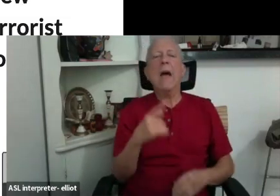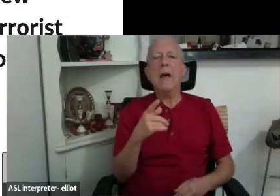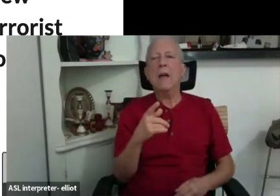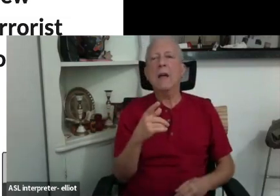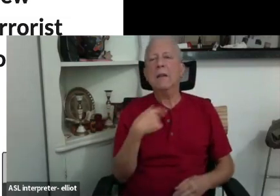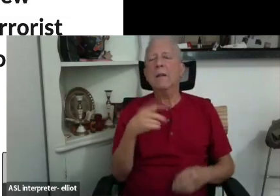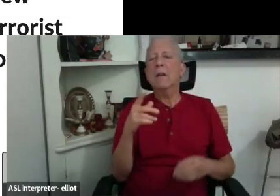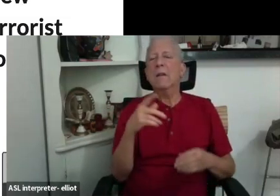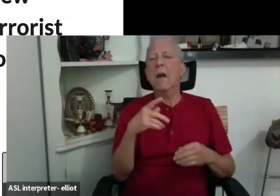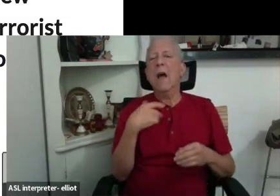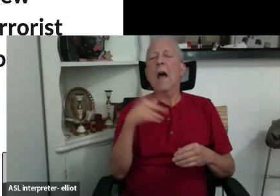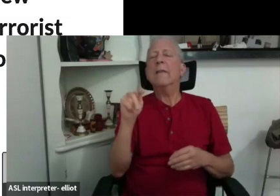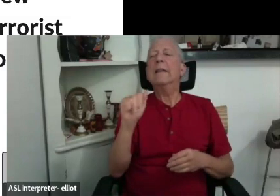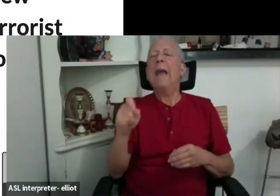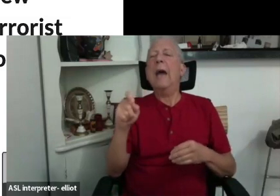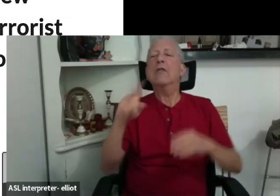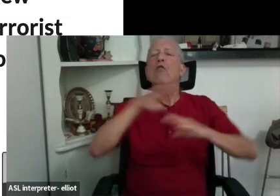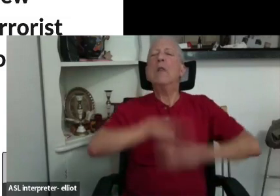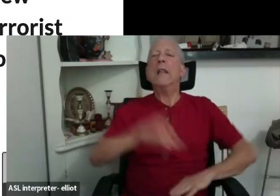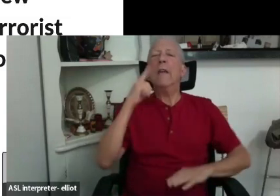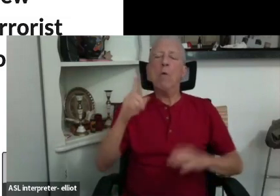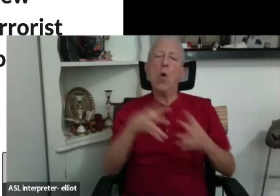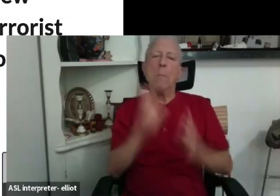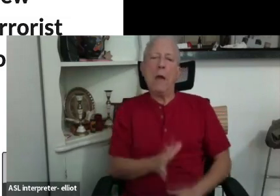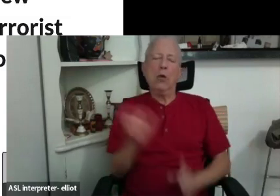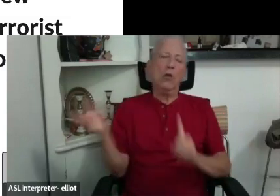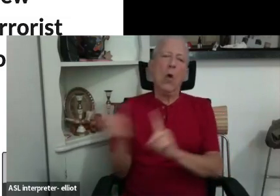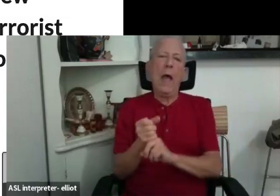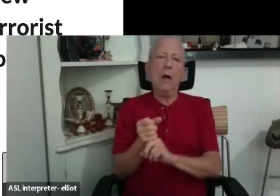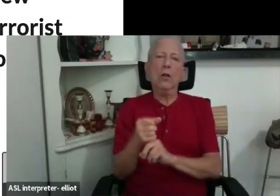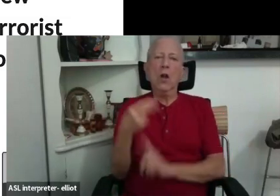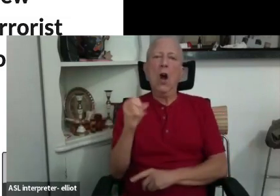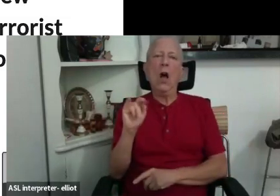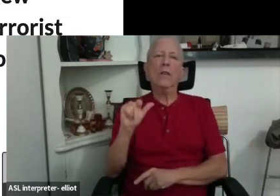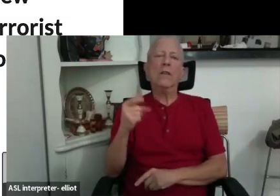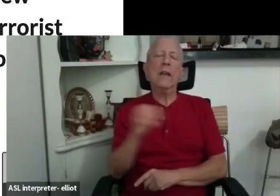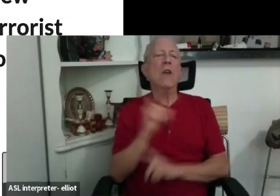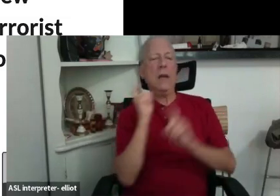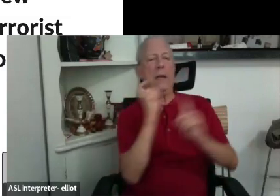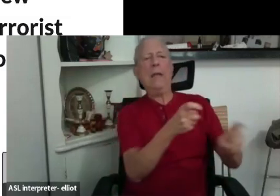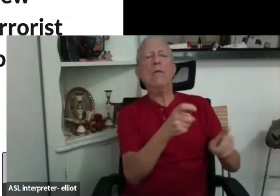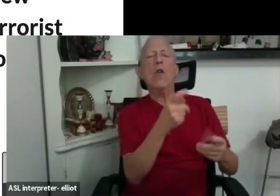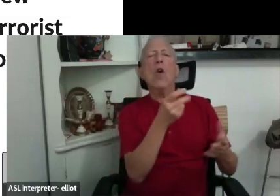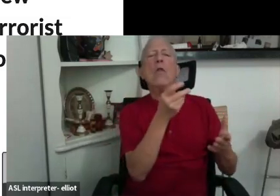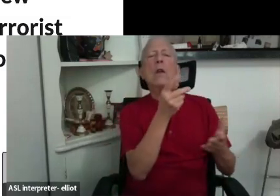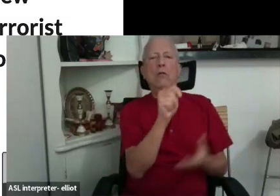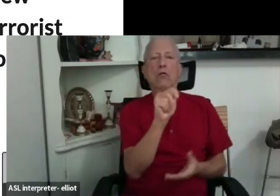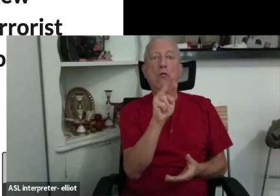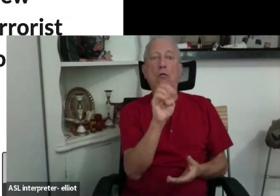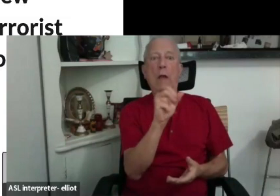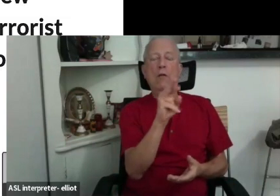tax relief for Americans held hostage, with giving the Treasury greater leeway to target